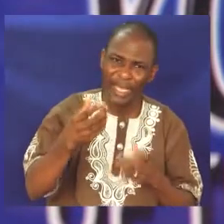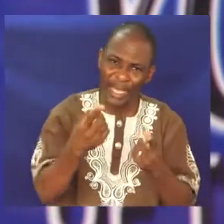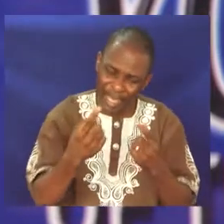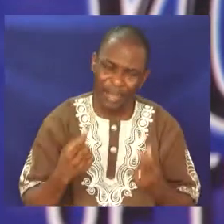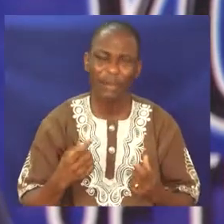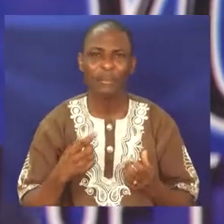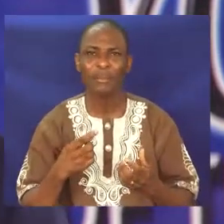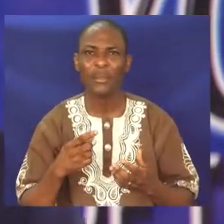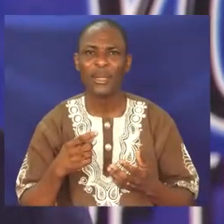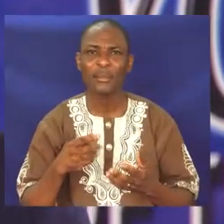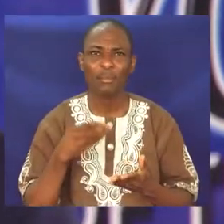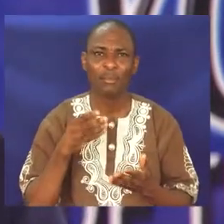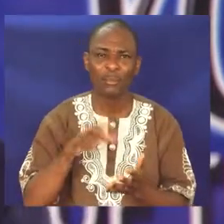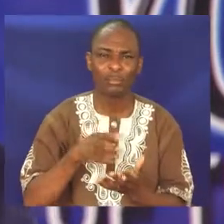o